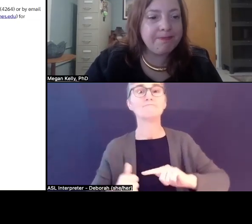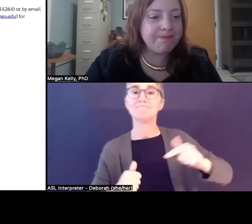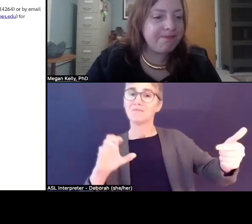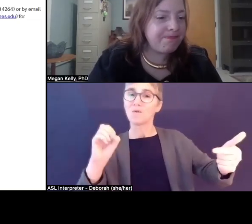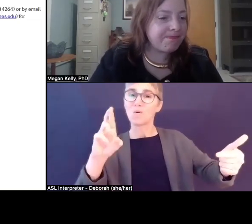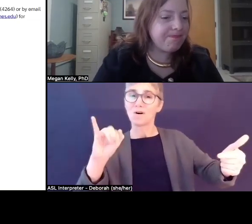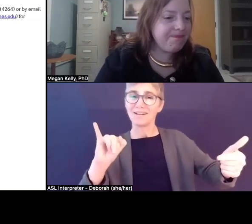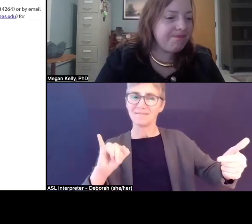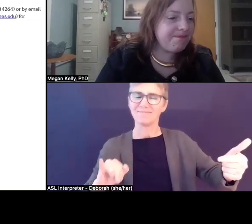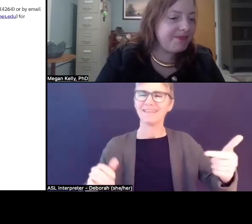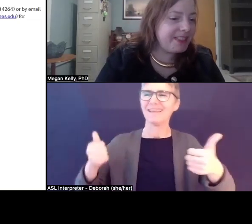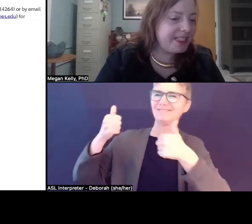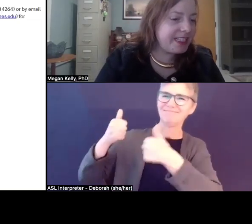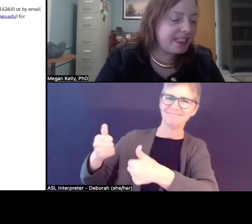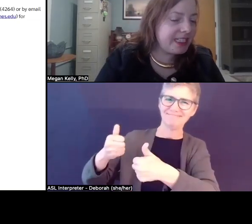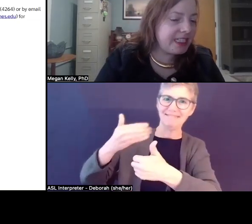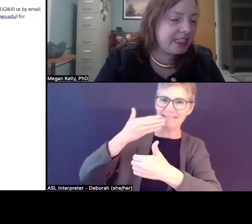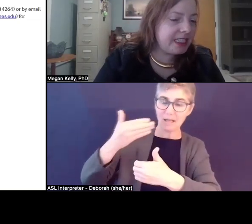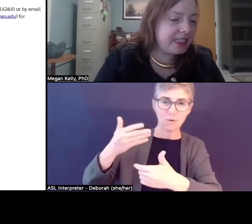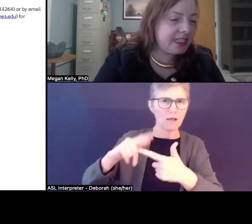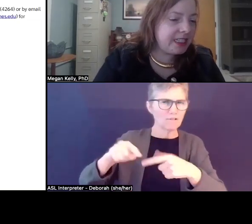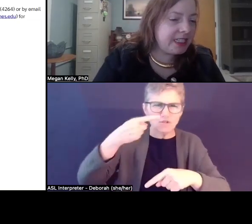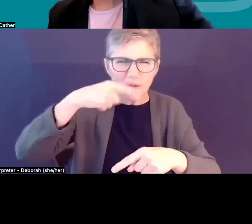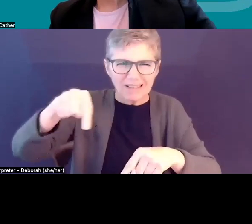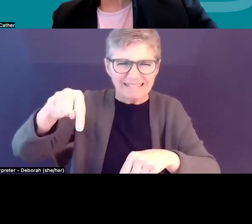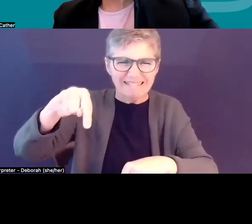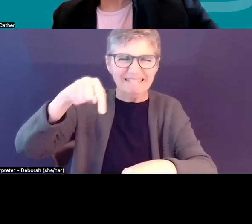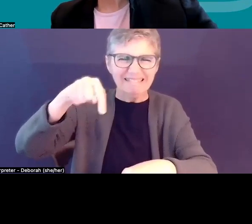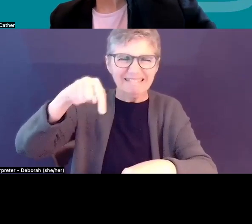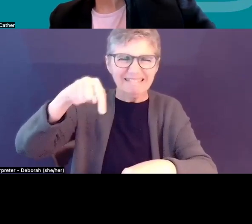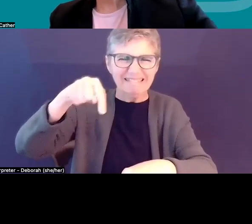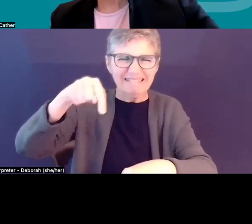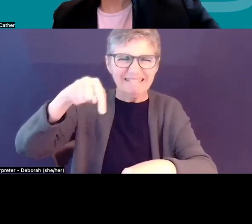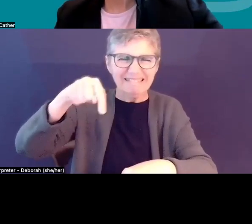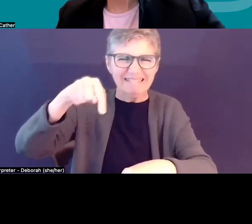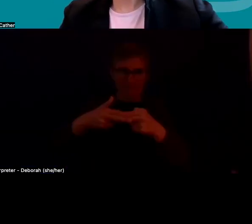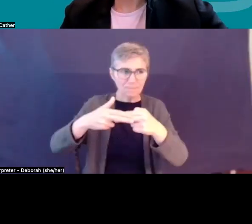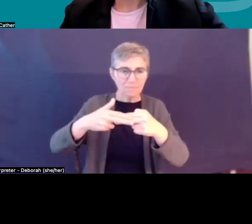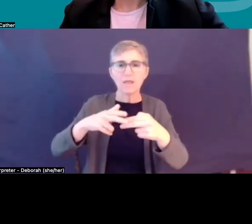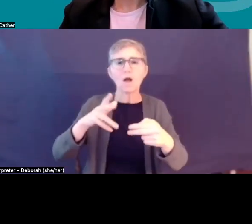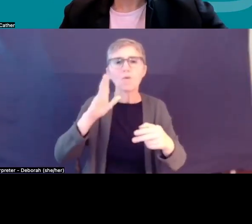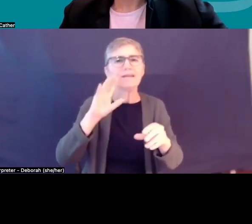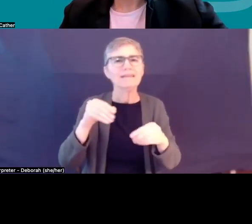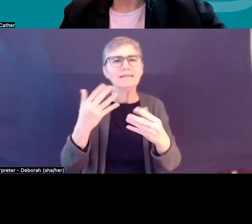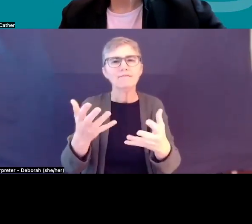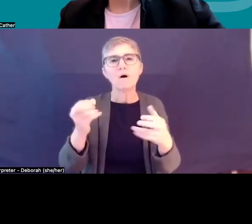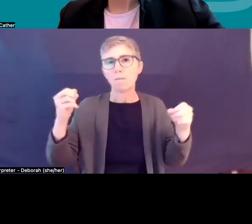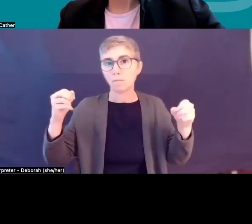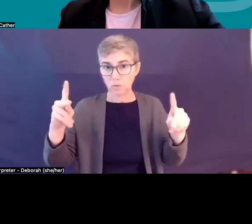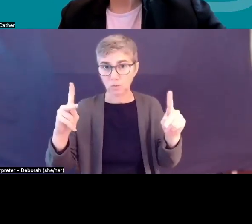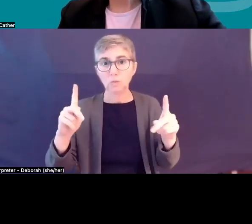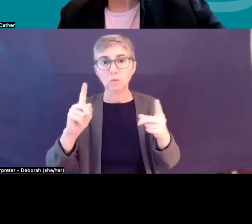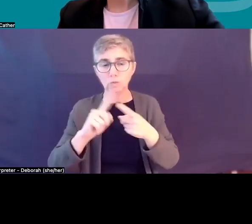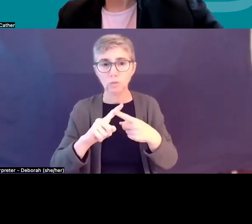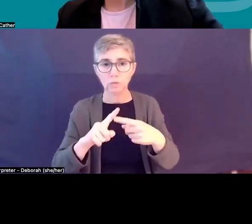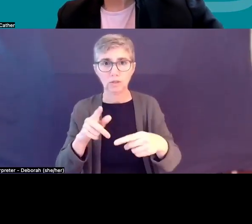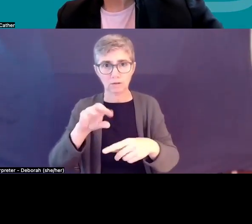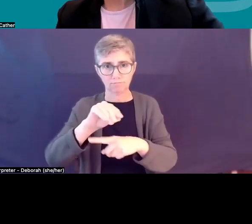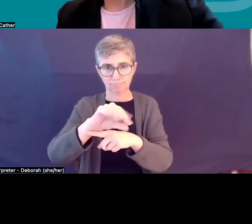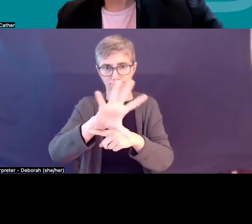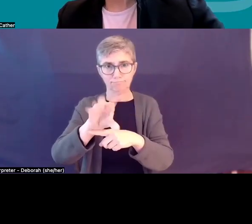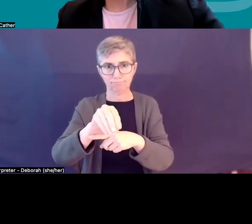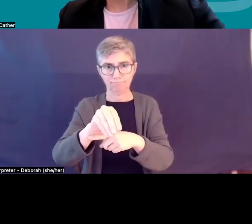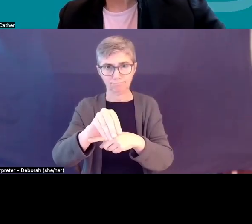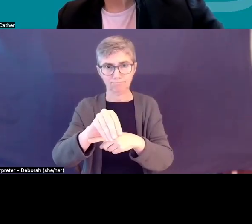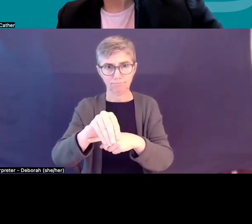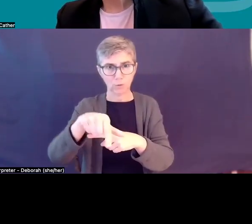Khoury. Excellent. And if we could just go back a little bit, I'm just going to give you all a chance to scan this QR